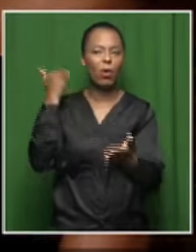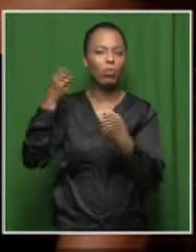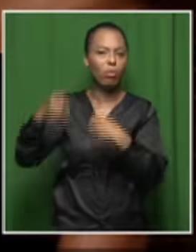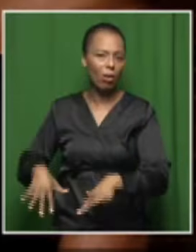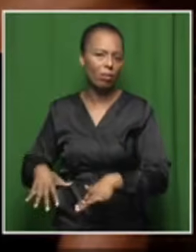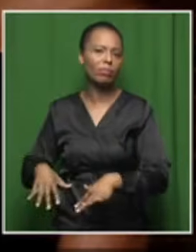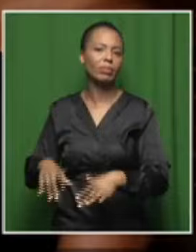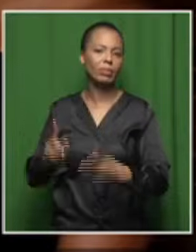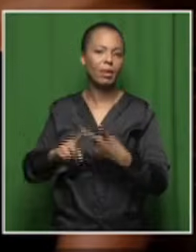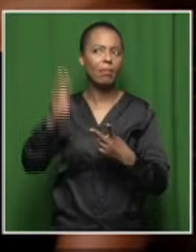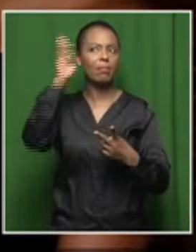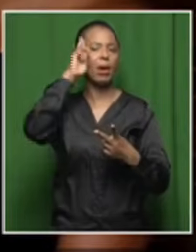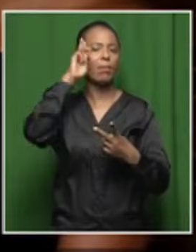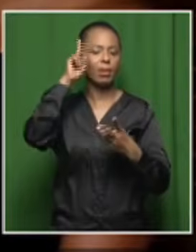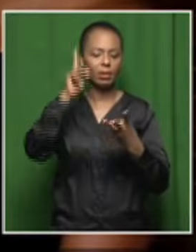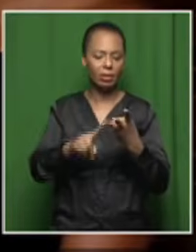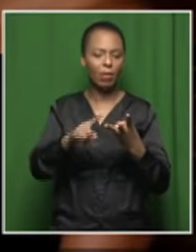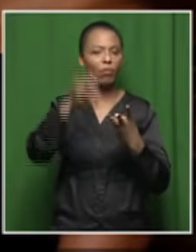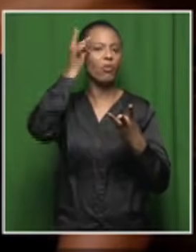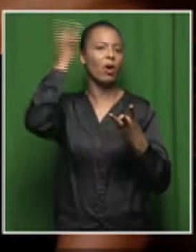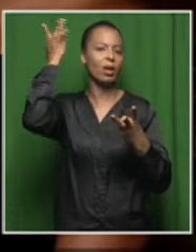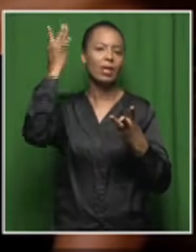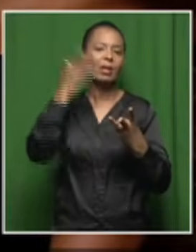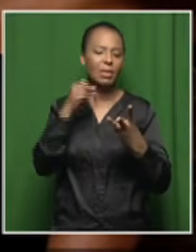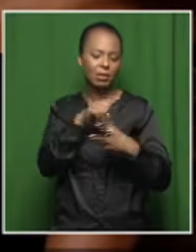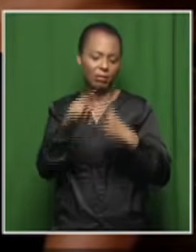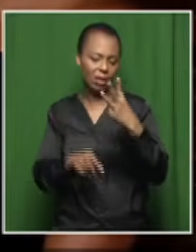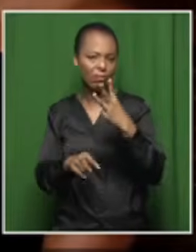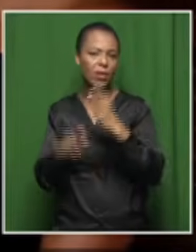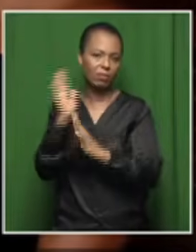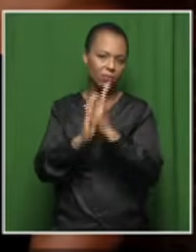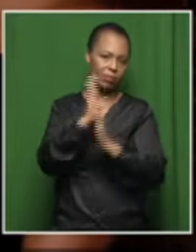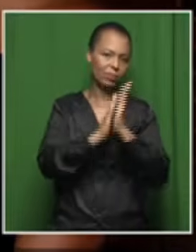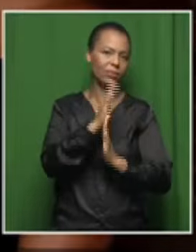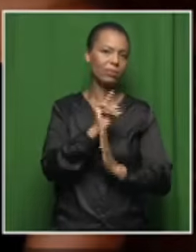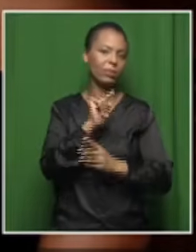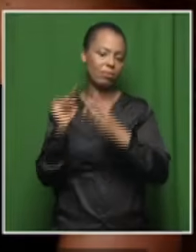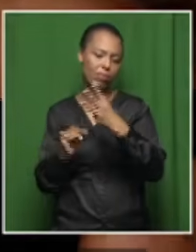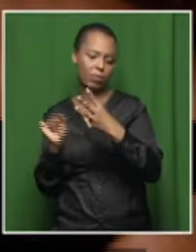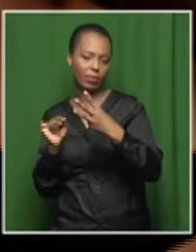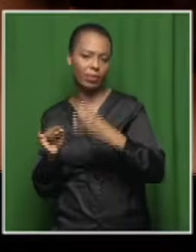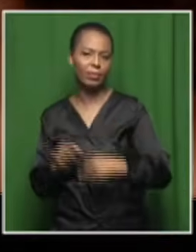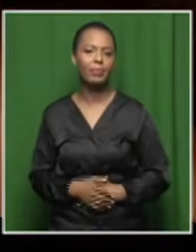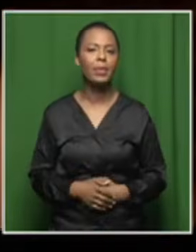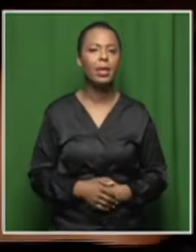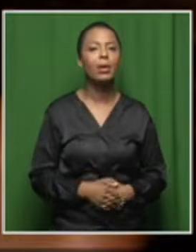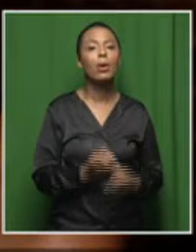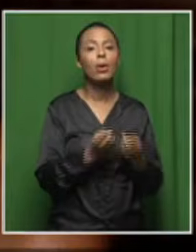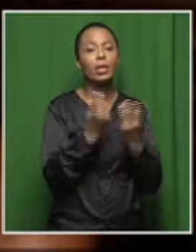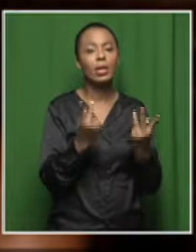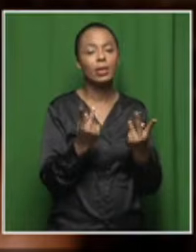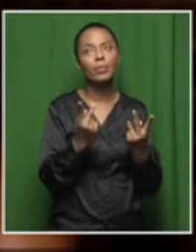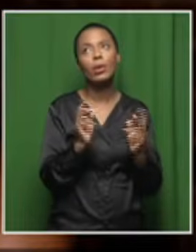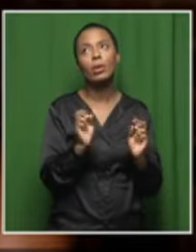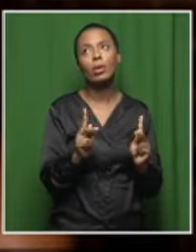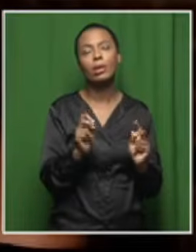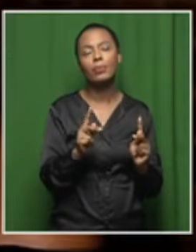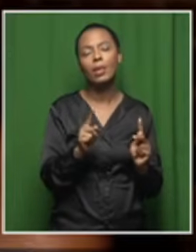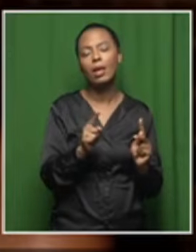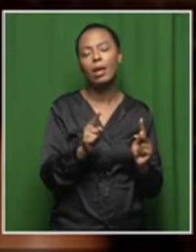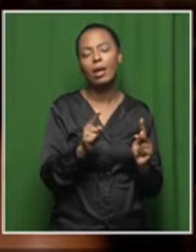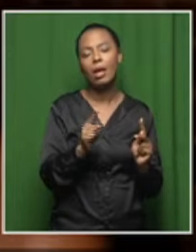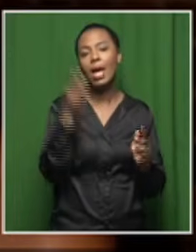to remember and forget as well. Tell us a little bit more about some of those unearthings. So within the exhibition, we're thinking